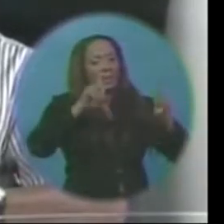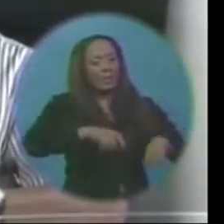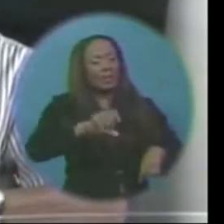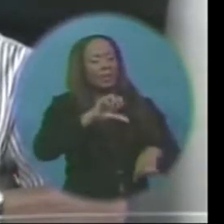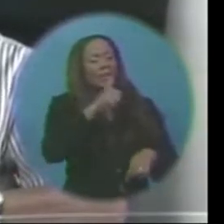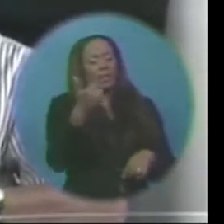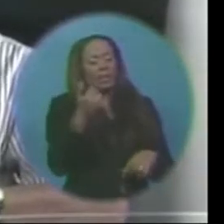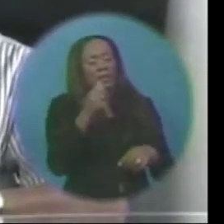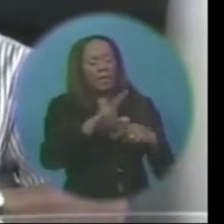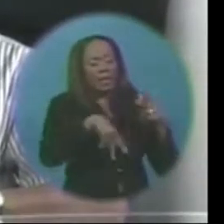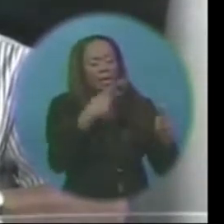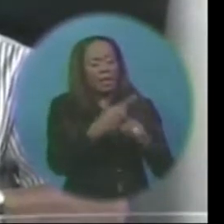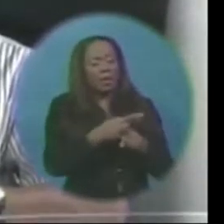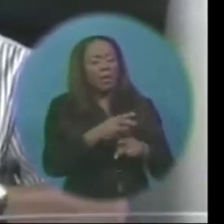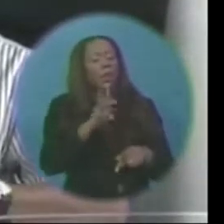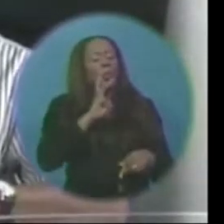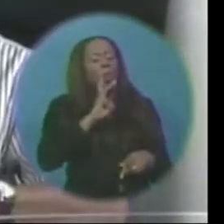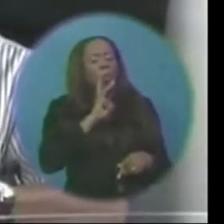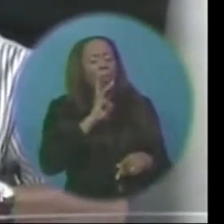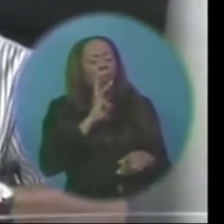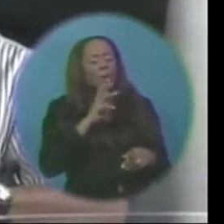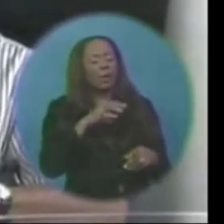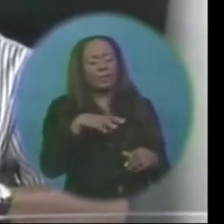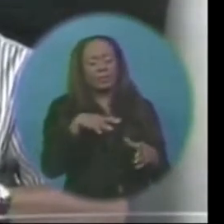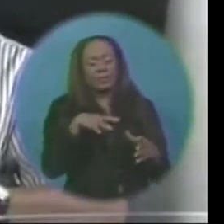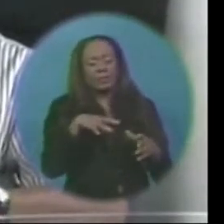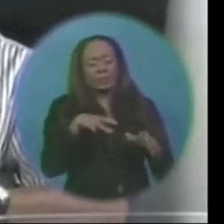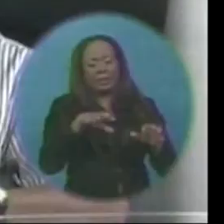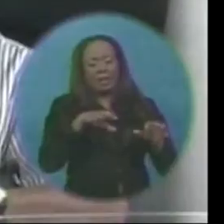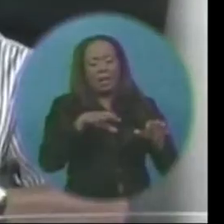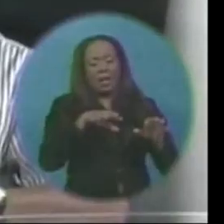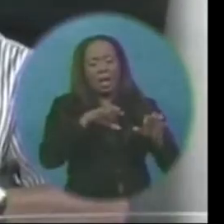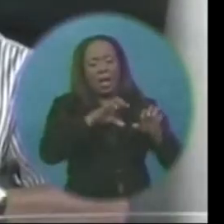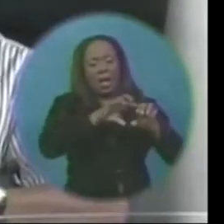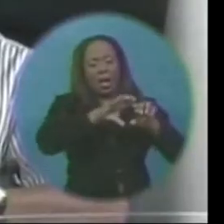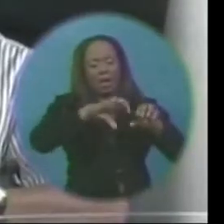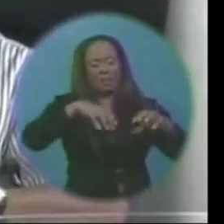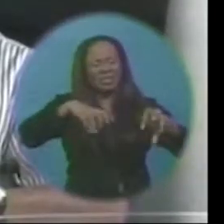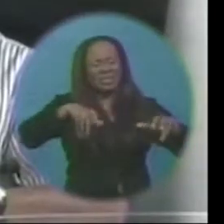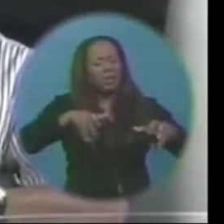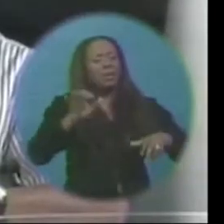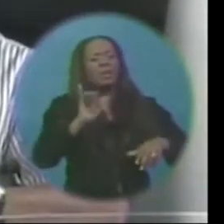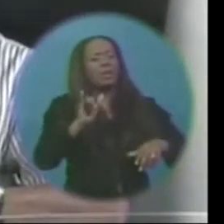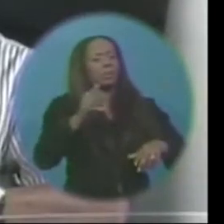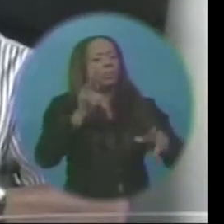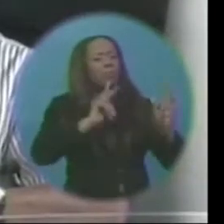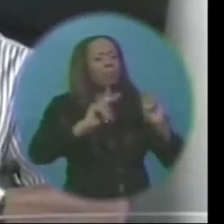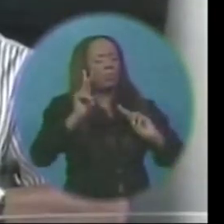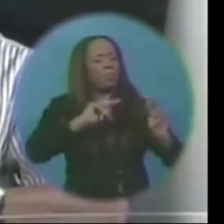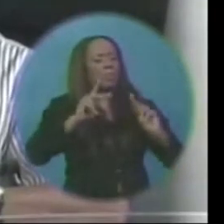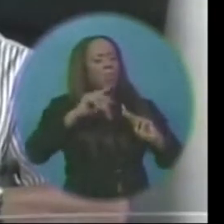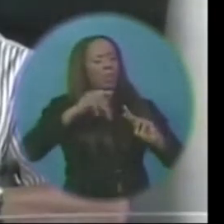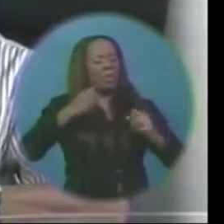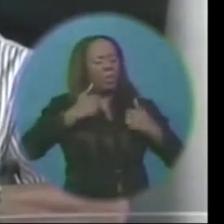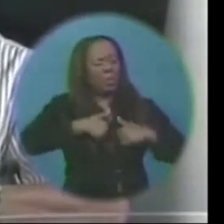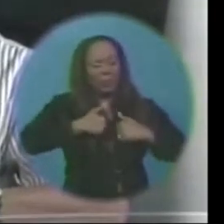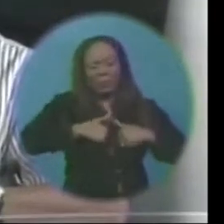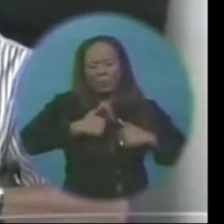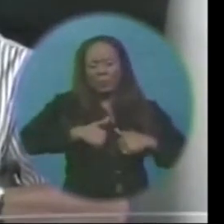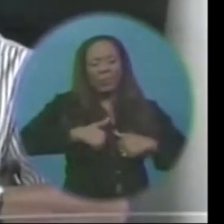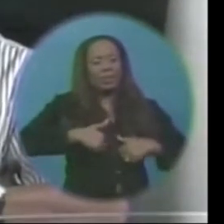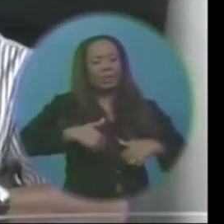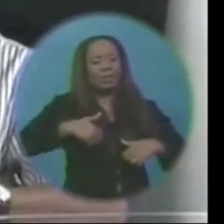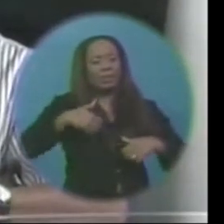these are where people bathe along the Worthing coast. We know that our last checks, the water was